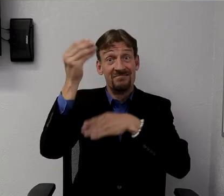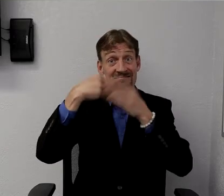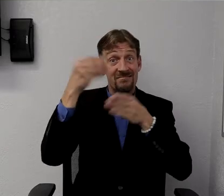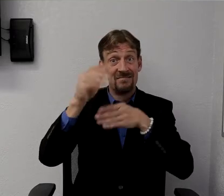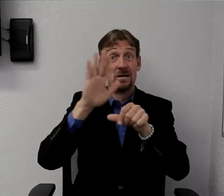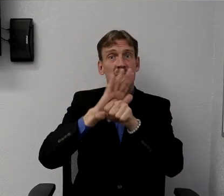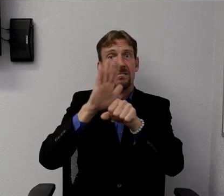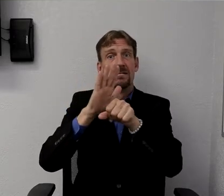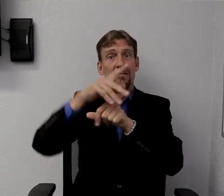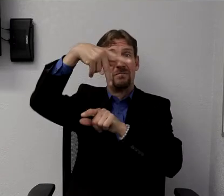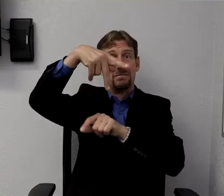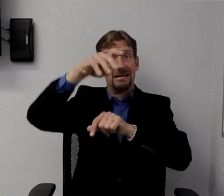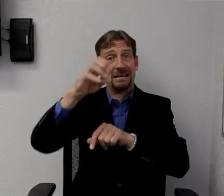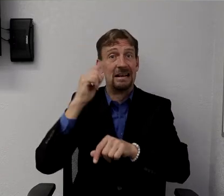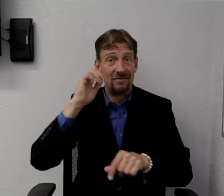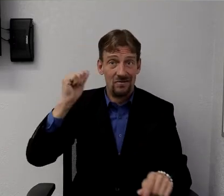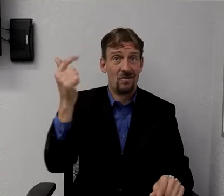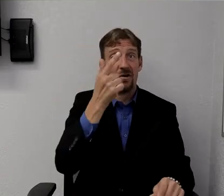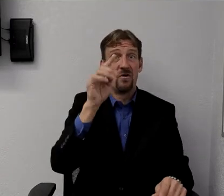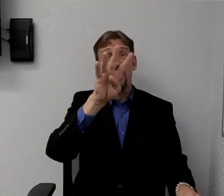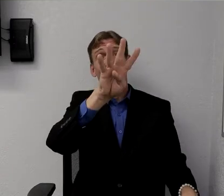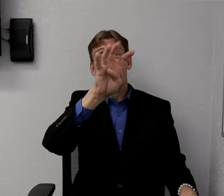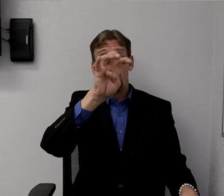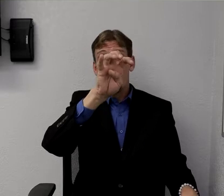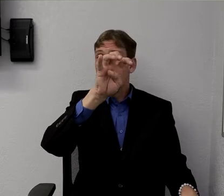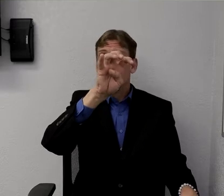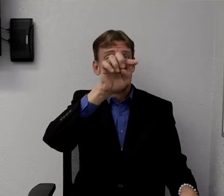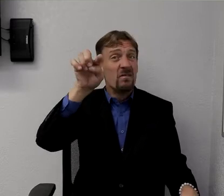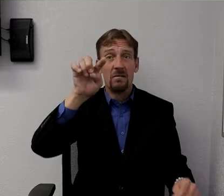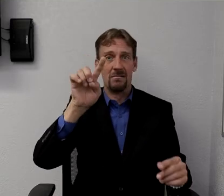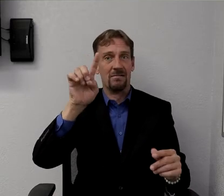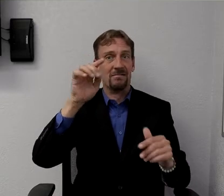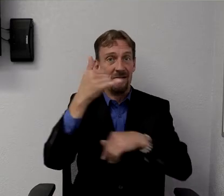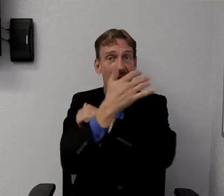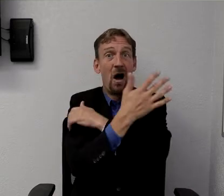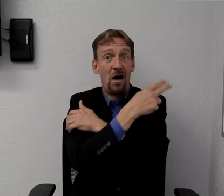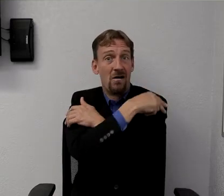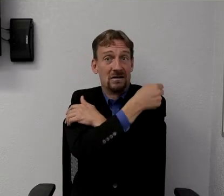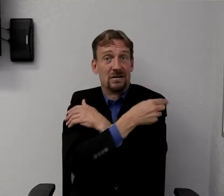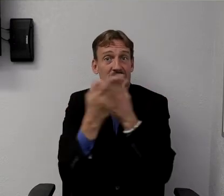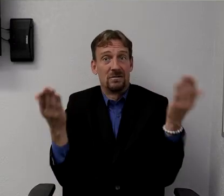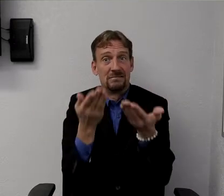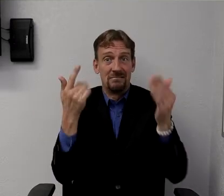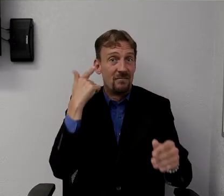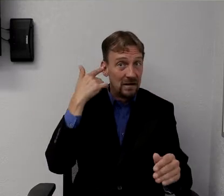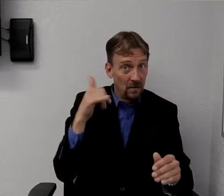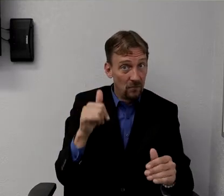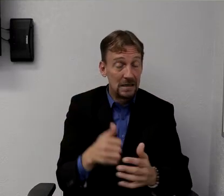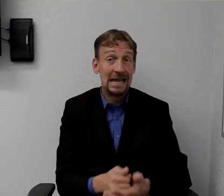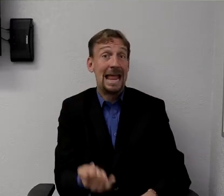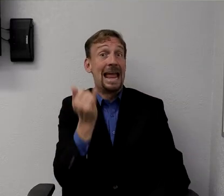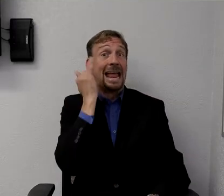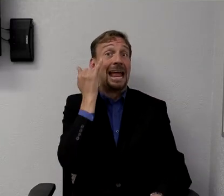the 400-something hospitals in California. So if that comes true and